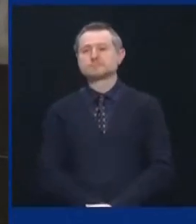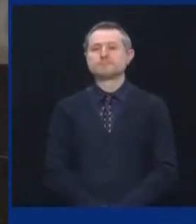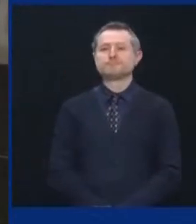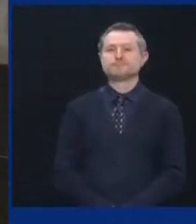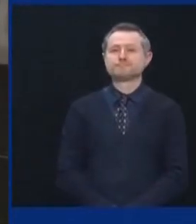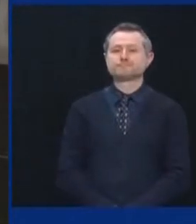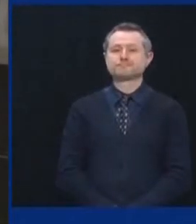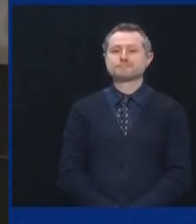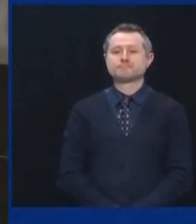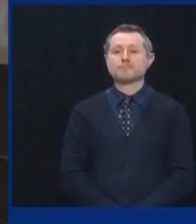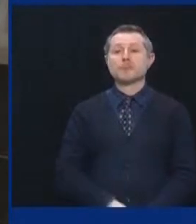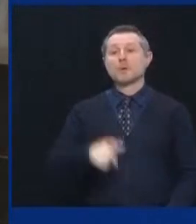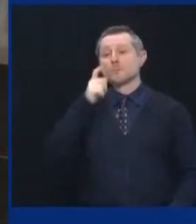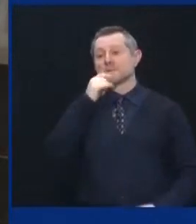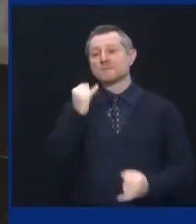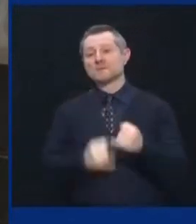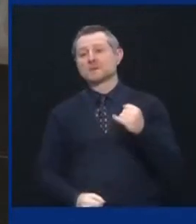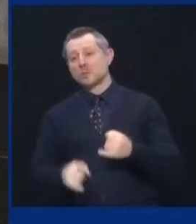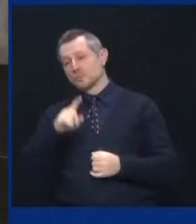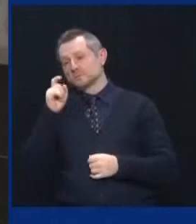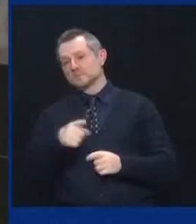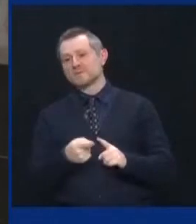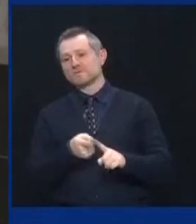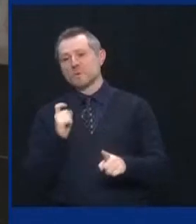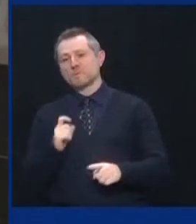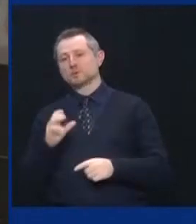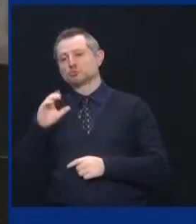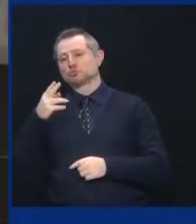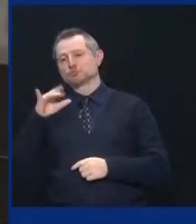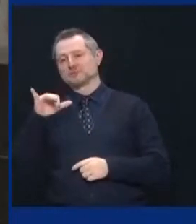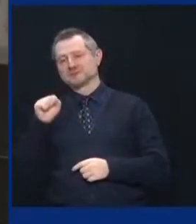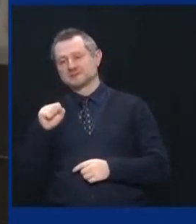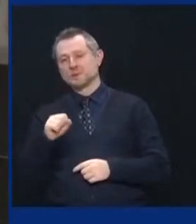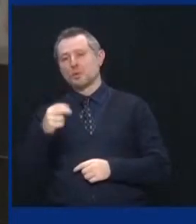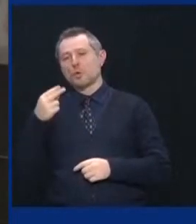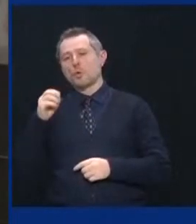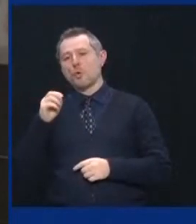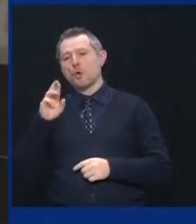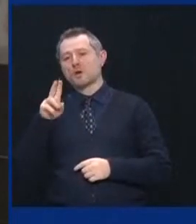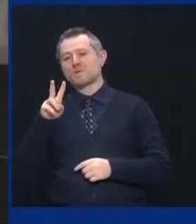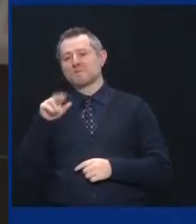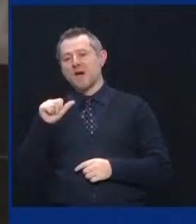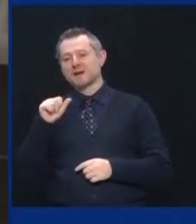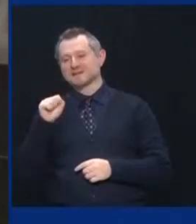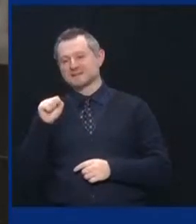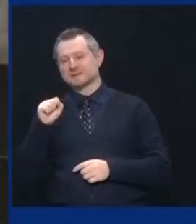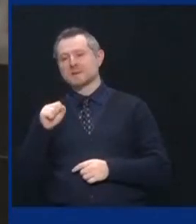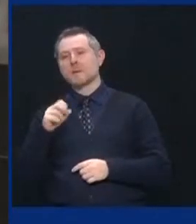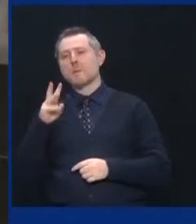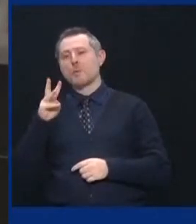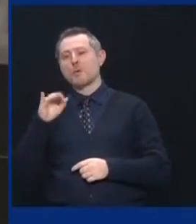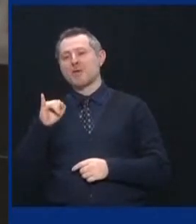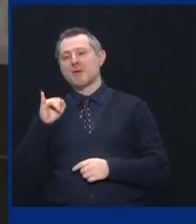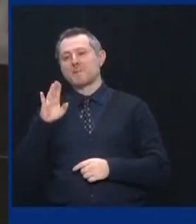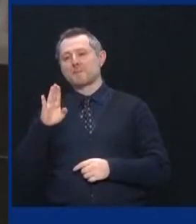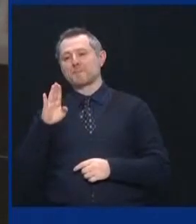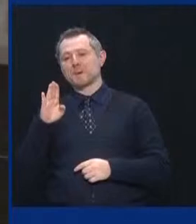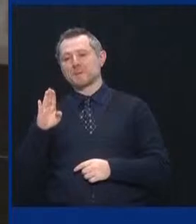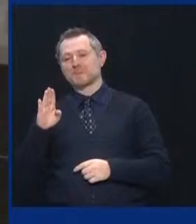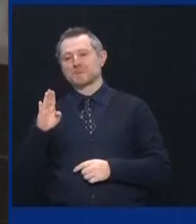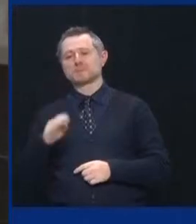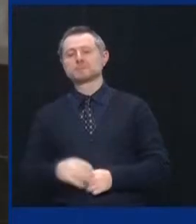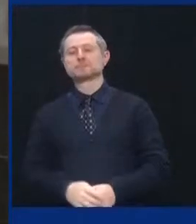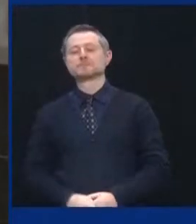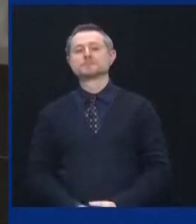Your final question of the day, Governor, comes from Chris Horvatis of WIVB. Chris, your line is now open. Please unmute your